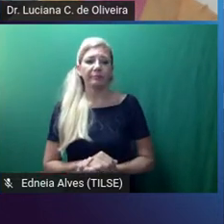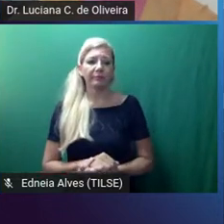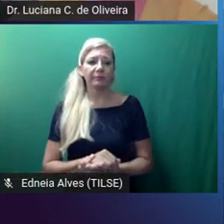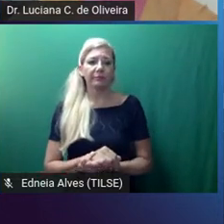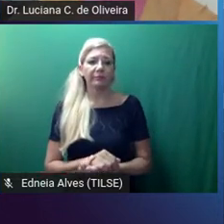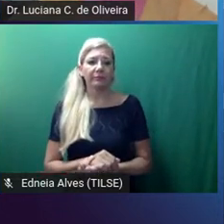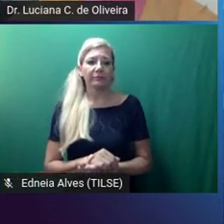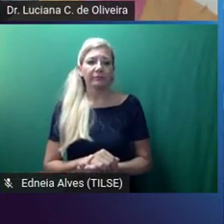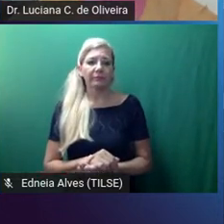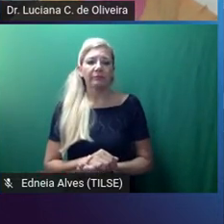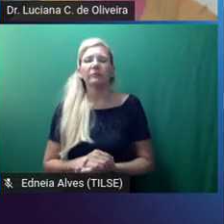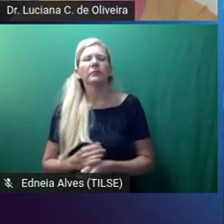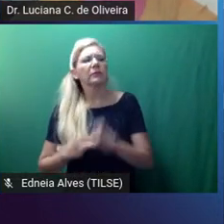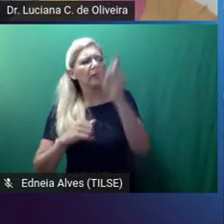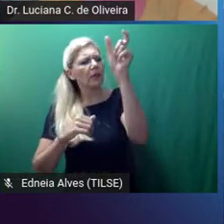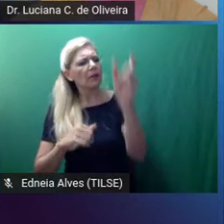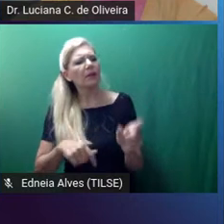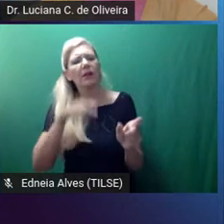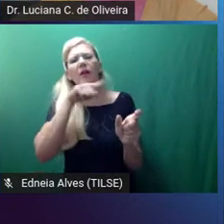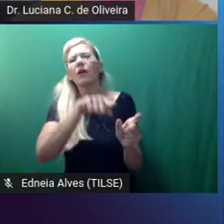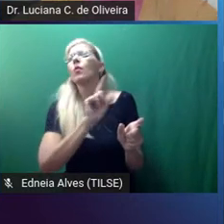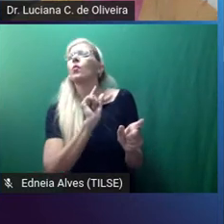So who is represented?